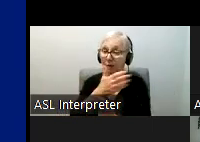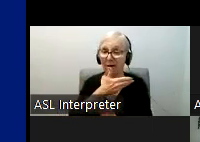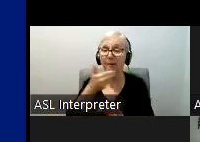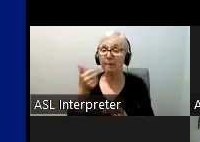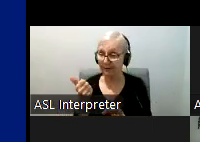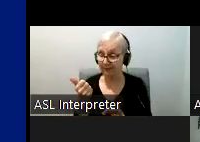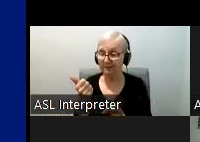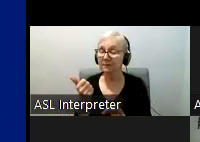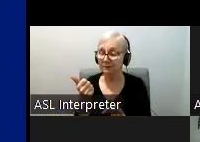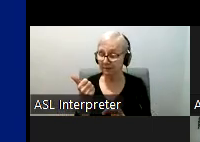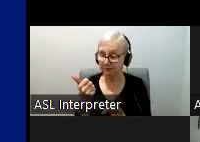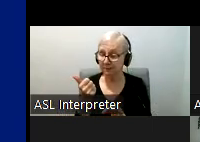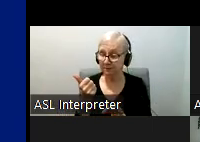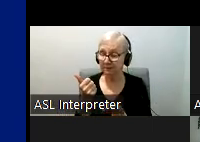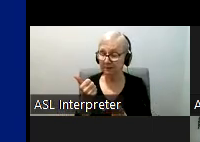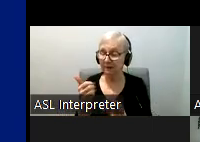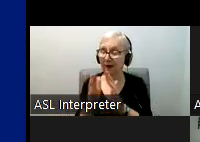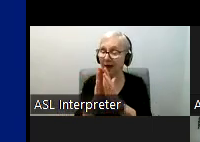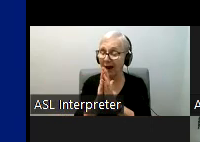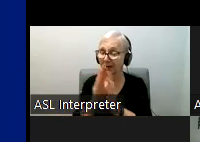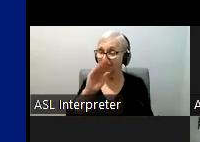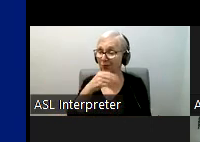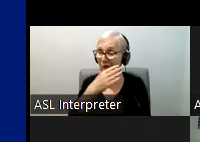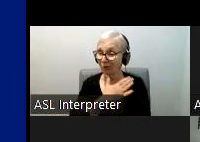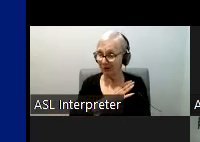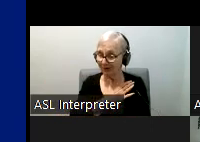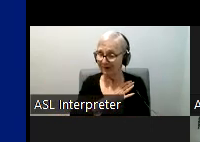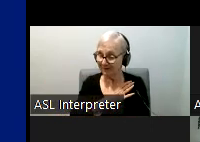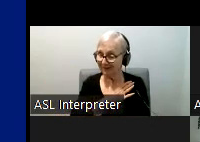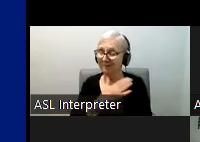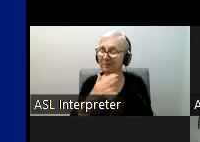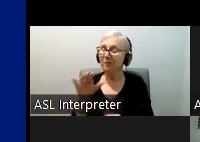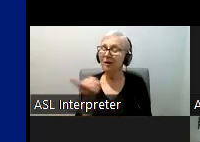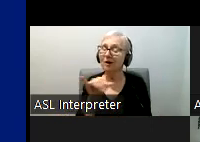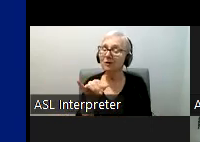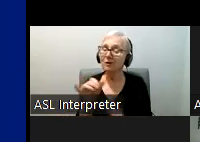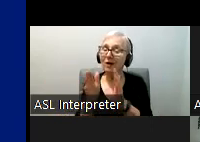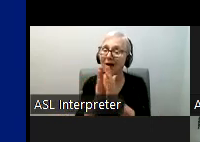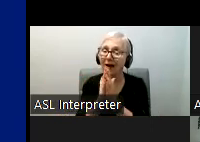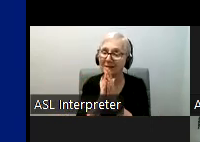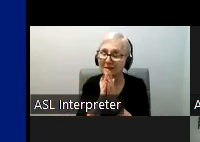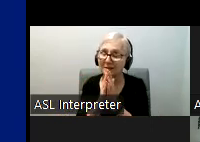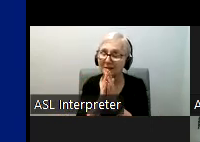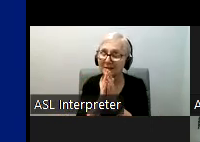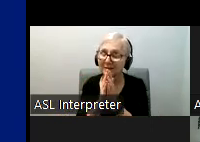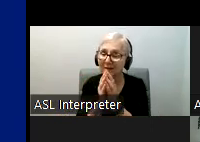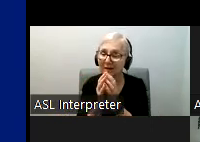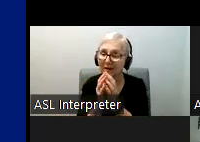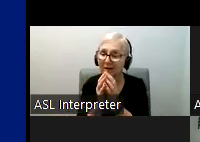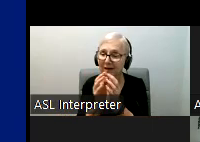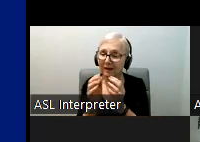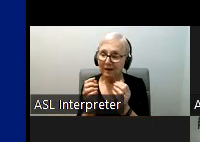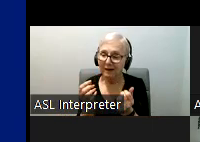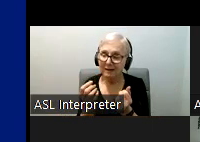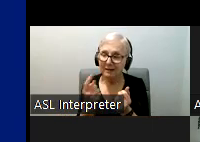So I'll ask for a little grace on that, but I'll also ask, someone said it really well,